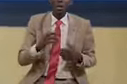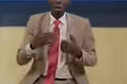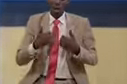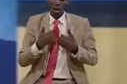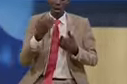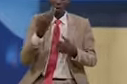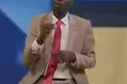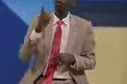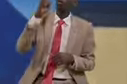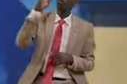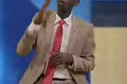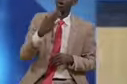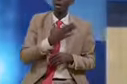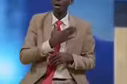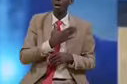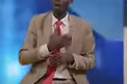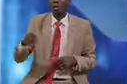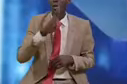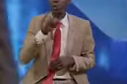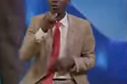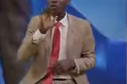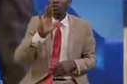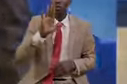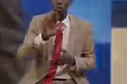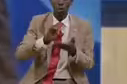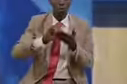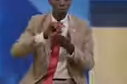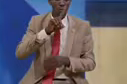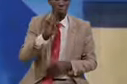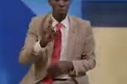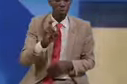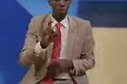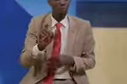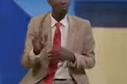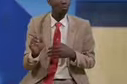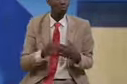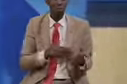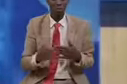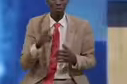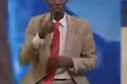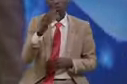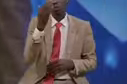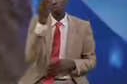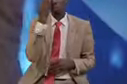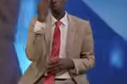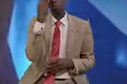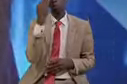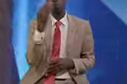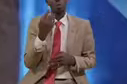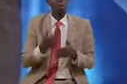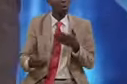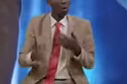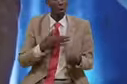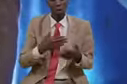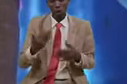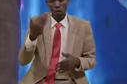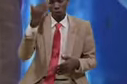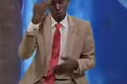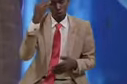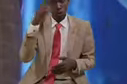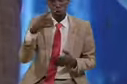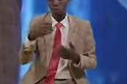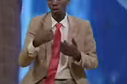ye are not your own. You know, whatever you know, whatever knowledge you have,